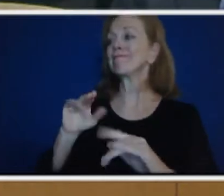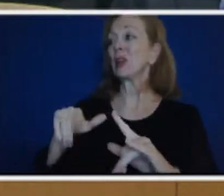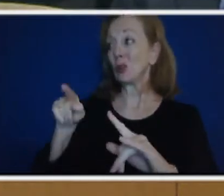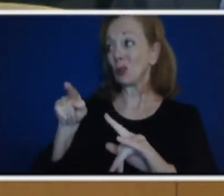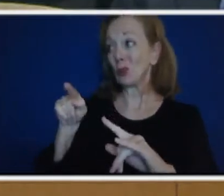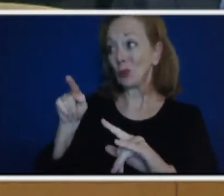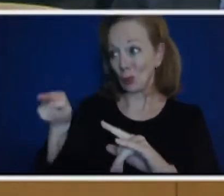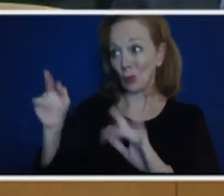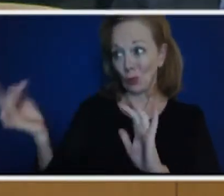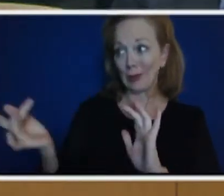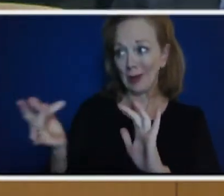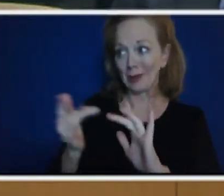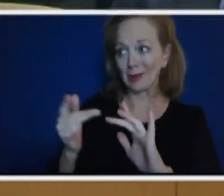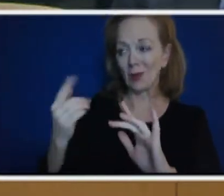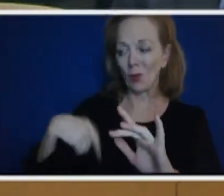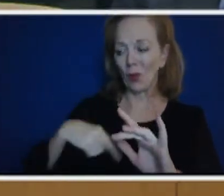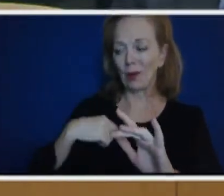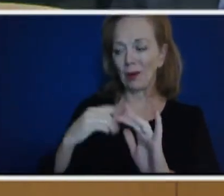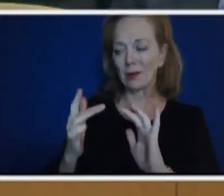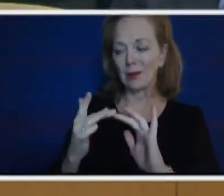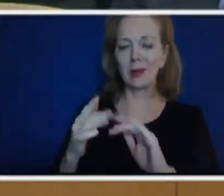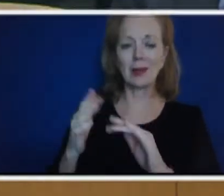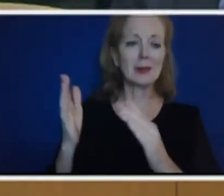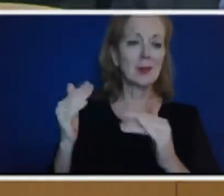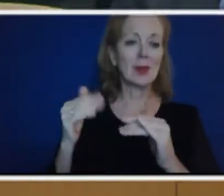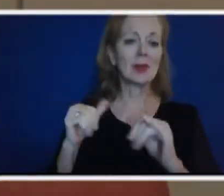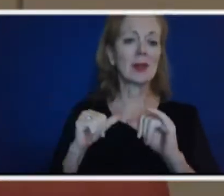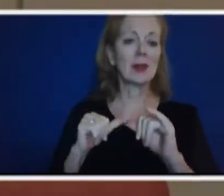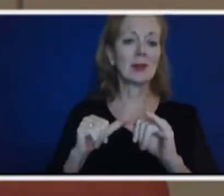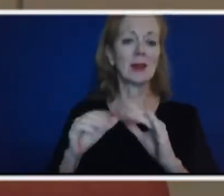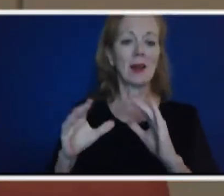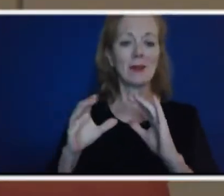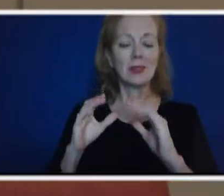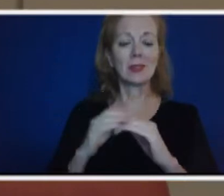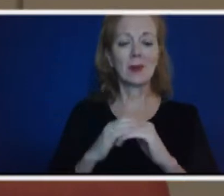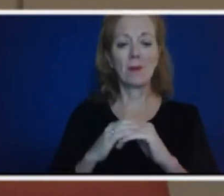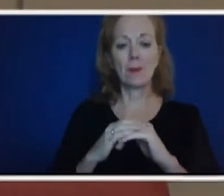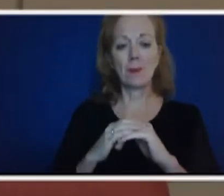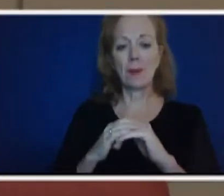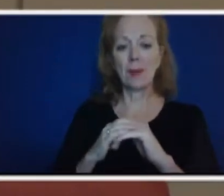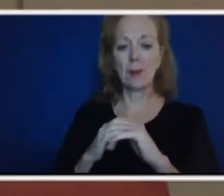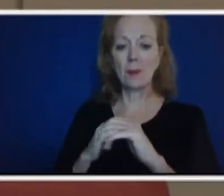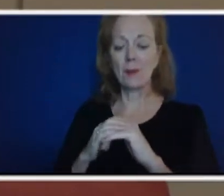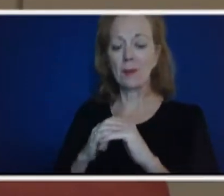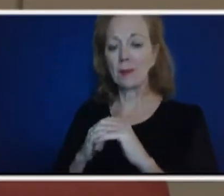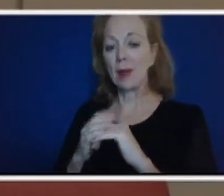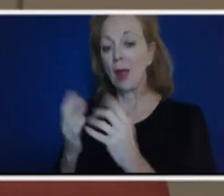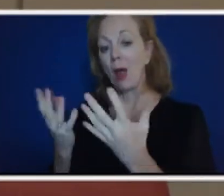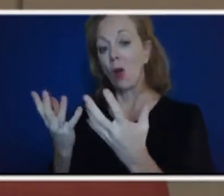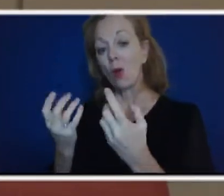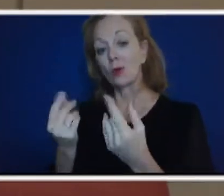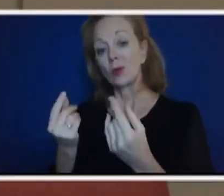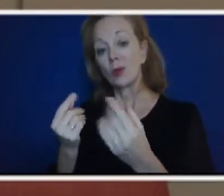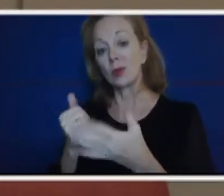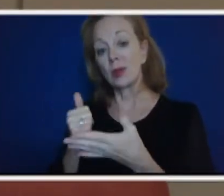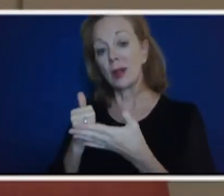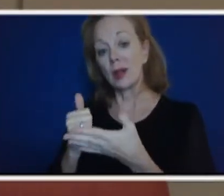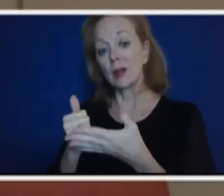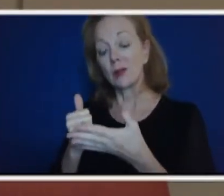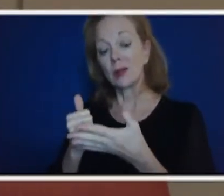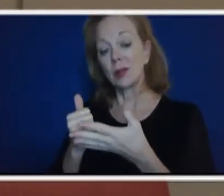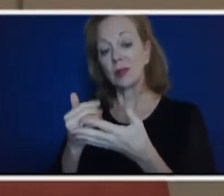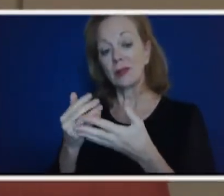in contact. And certainly we expect to have ongoing conversations. So what I would like to do is to help be a